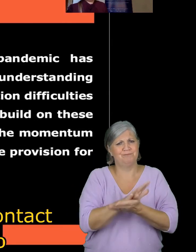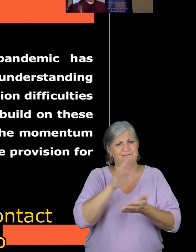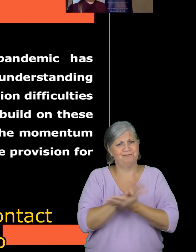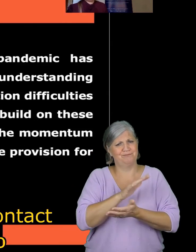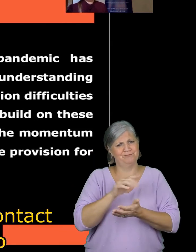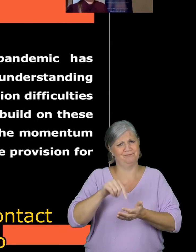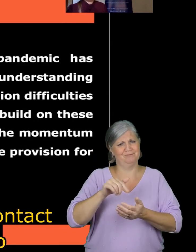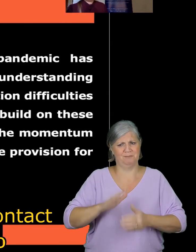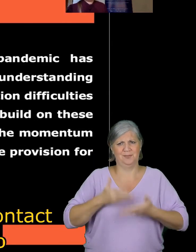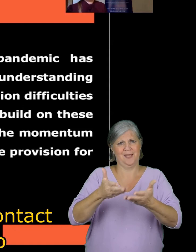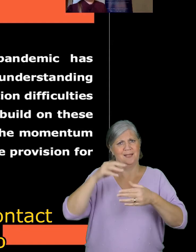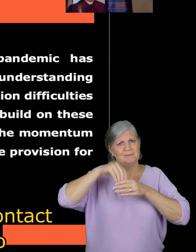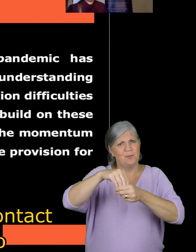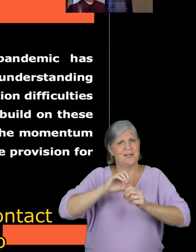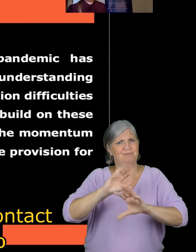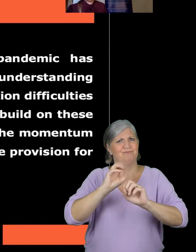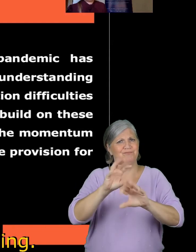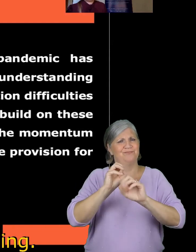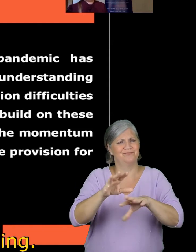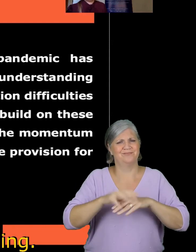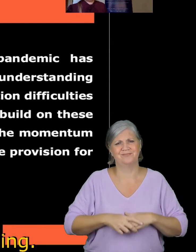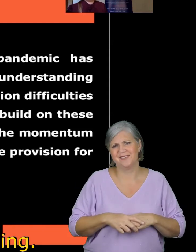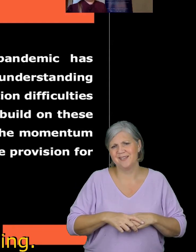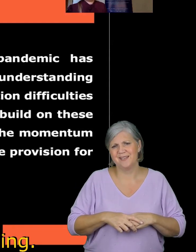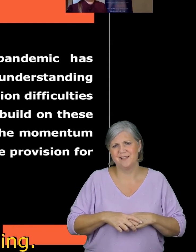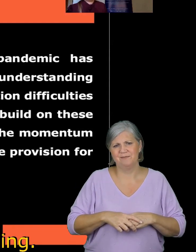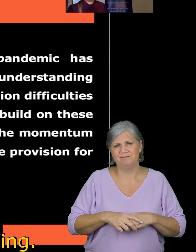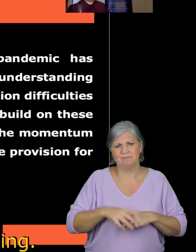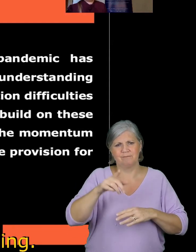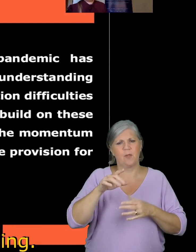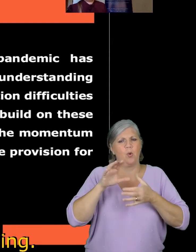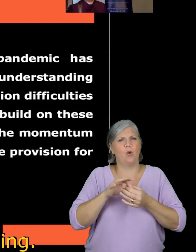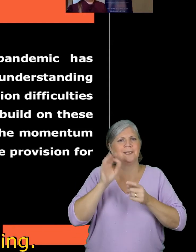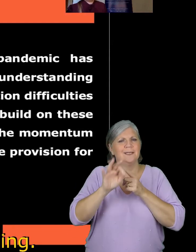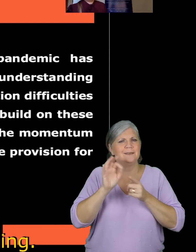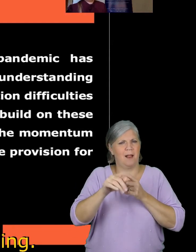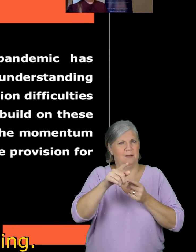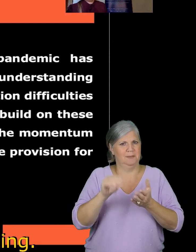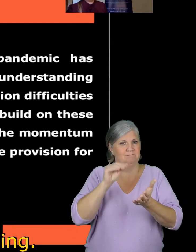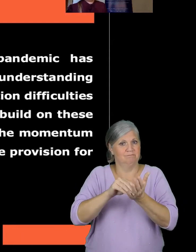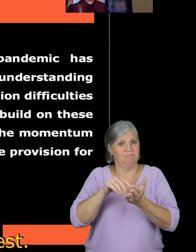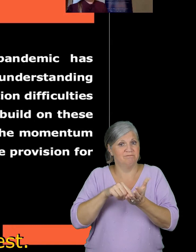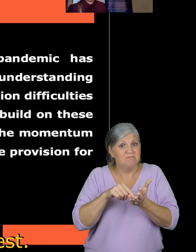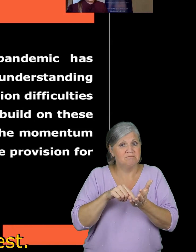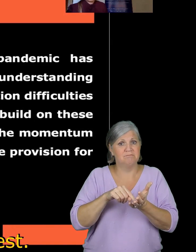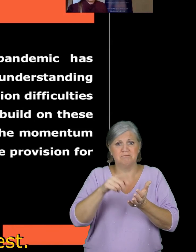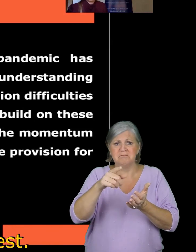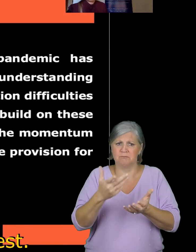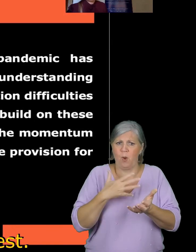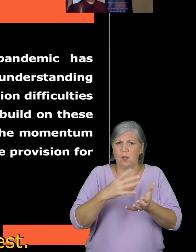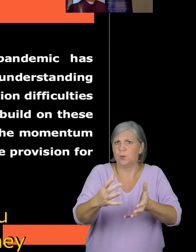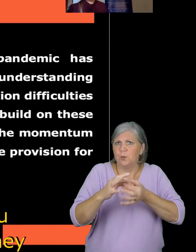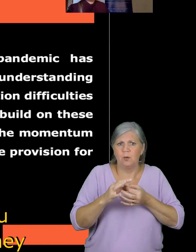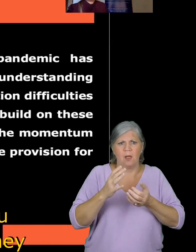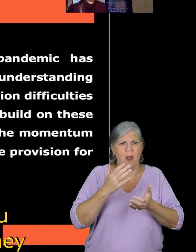Please take a note of my contact details and don't hesitate to get in touch if you would like to clarify anything. Thank you for your